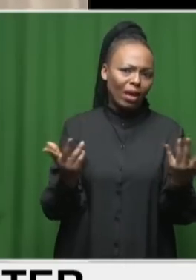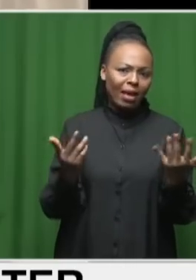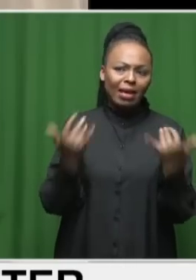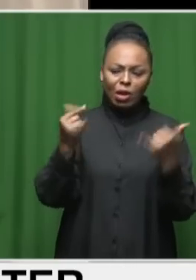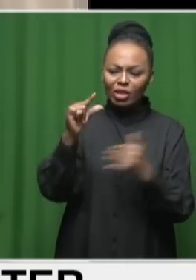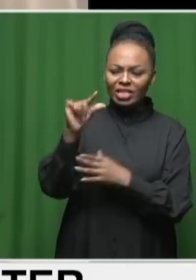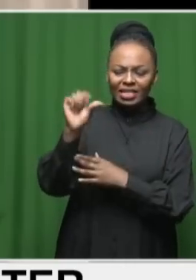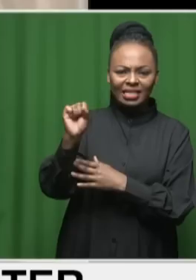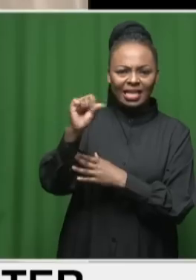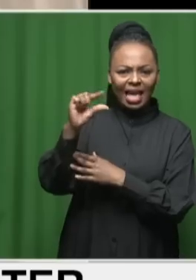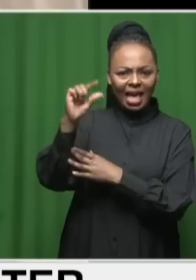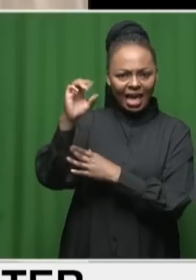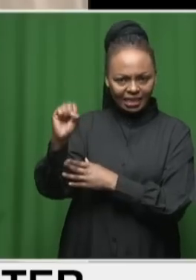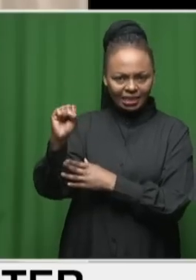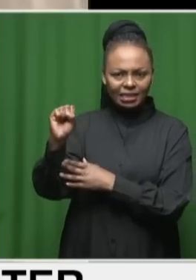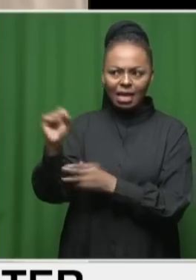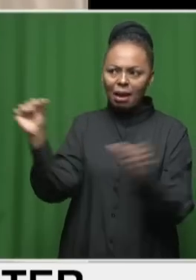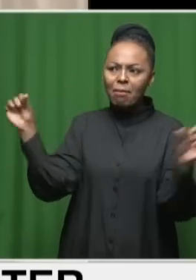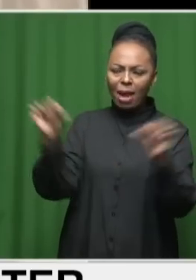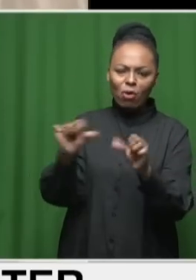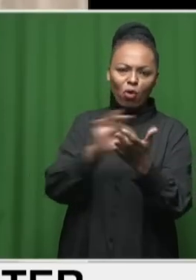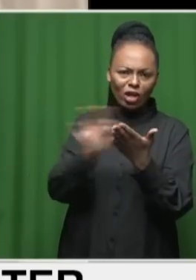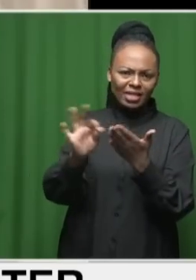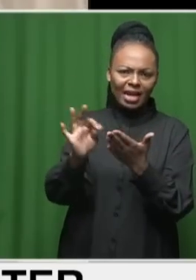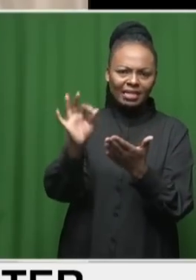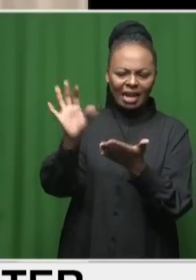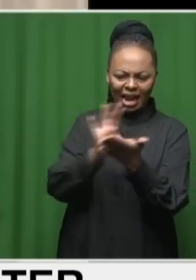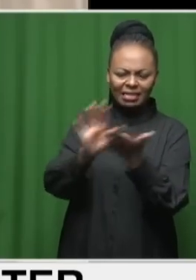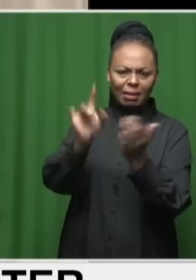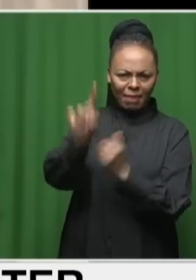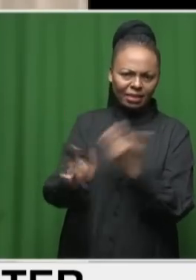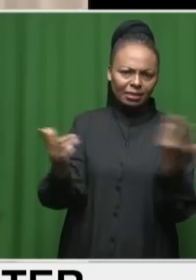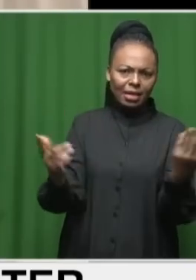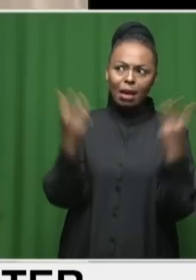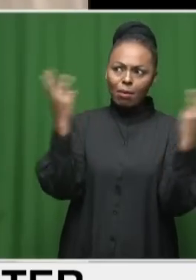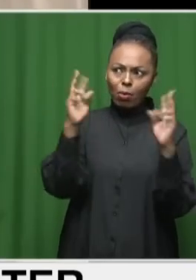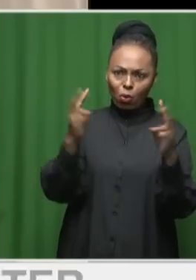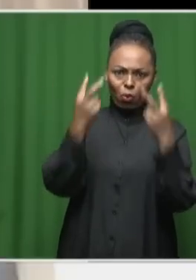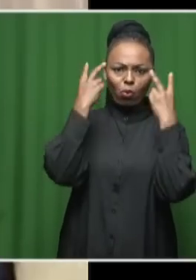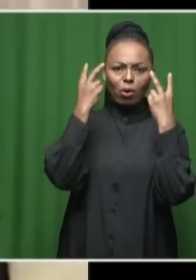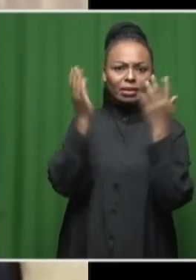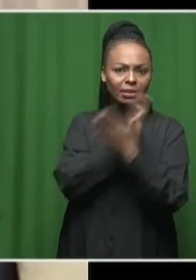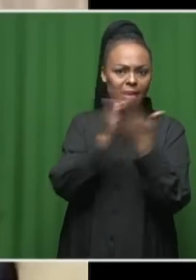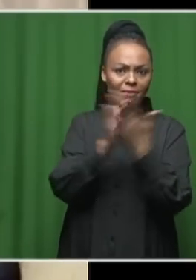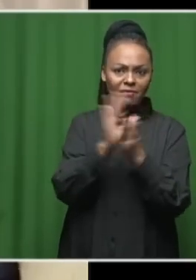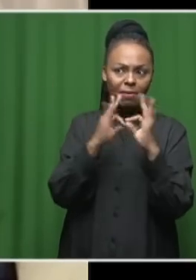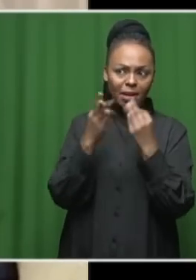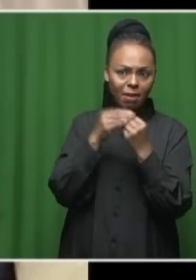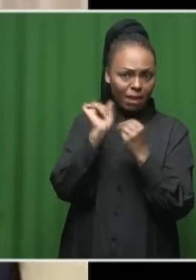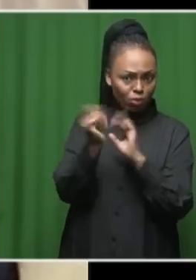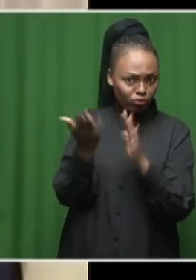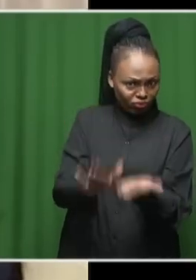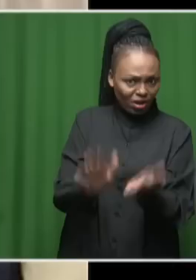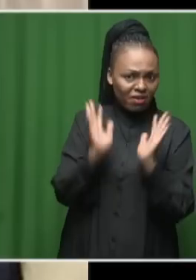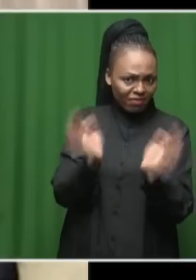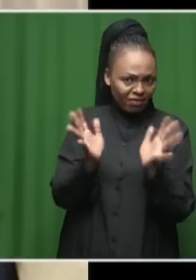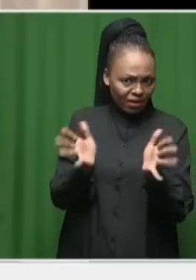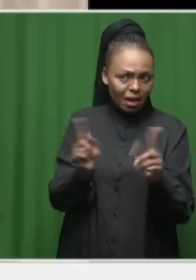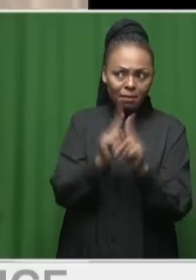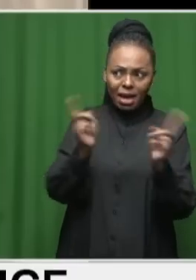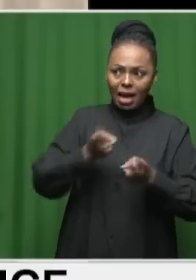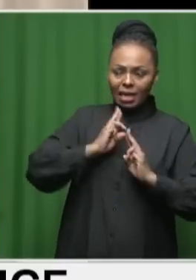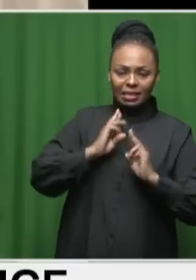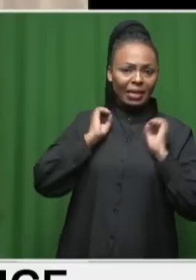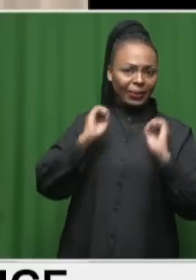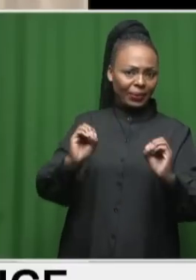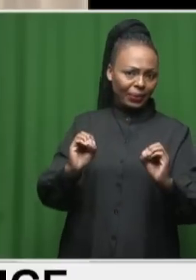that contract. We need to get to the bottom of this. There's people watching this that has lost family members that still that want